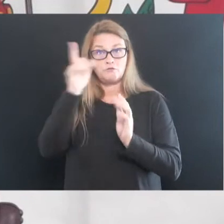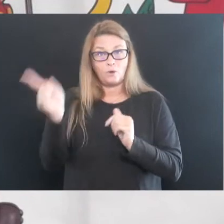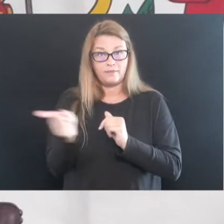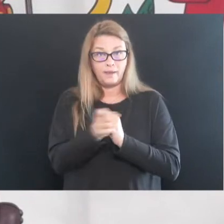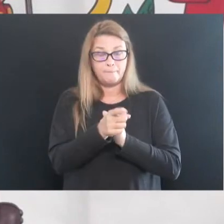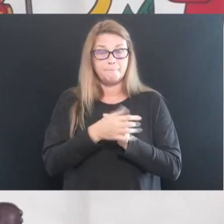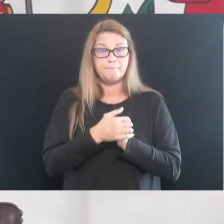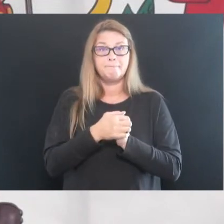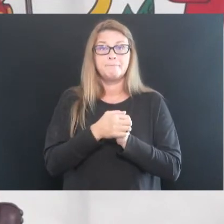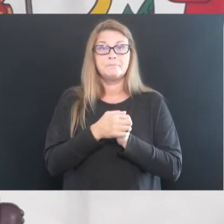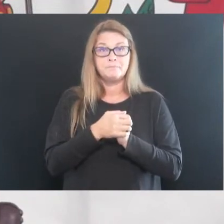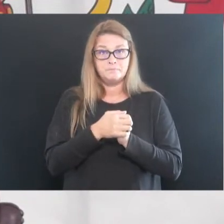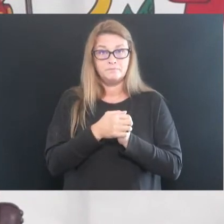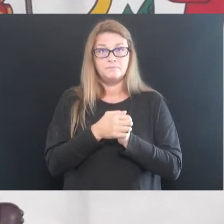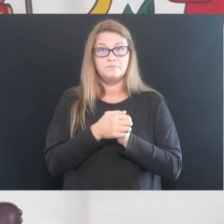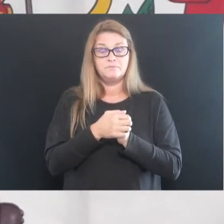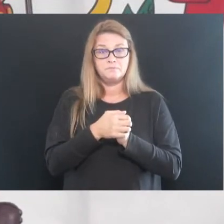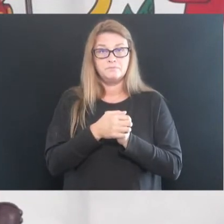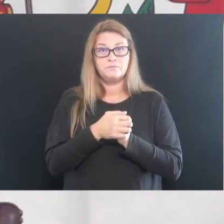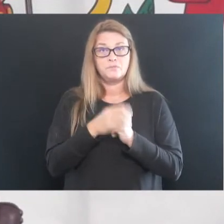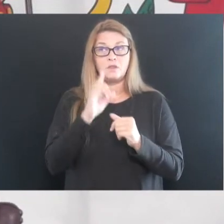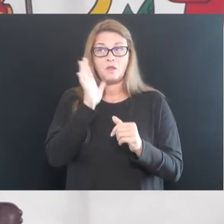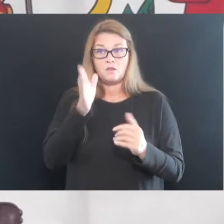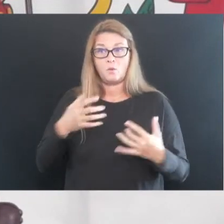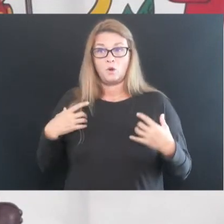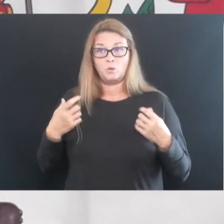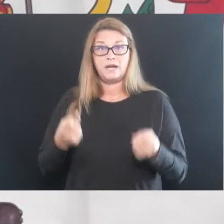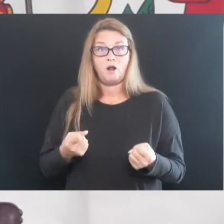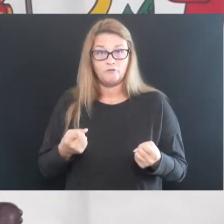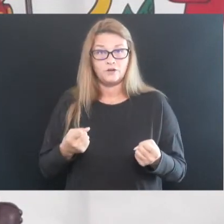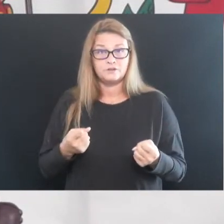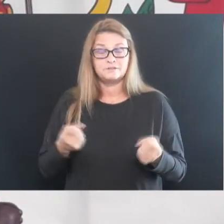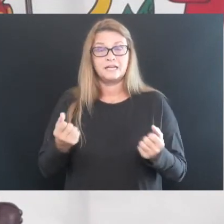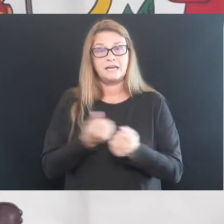kids are going to recover and everything's going